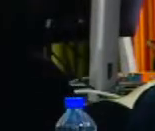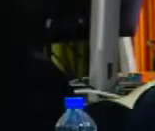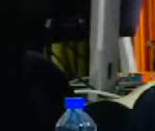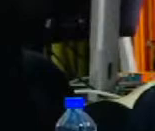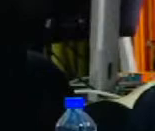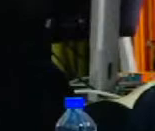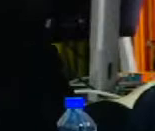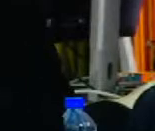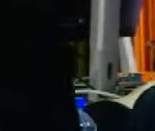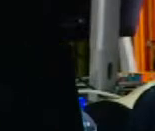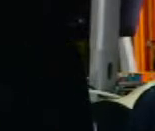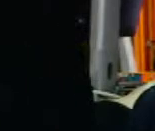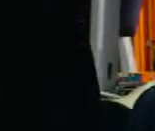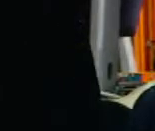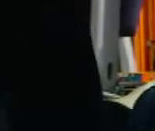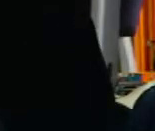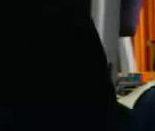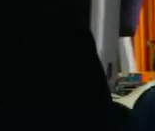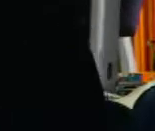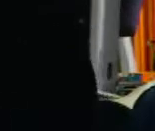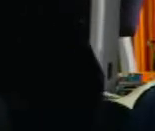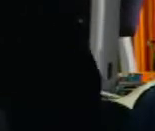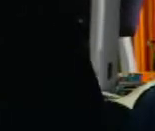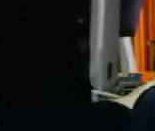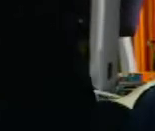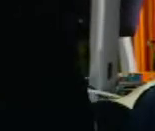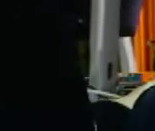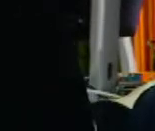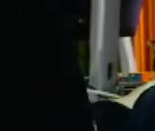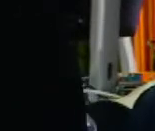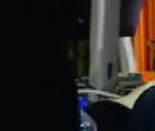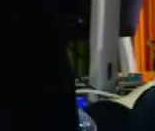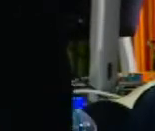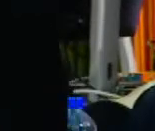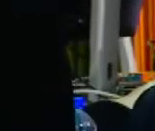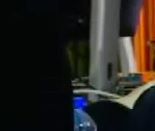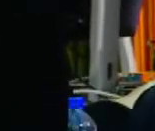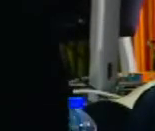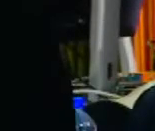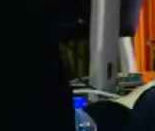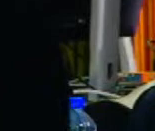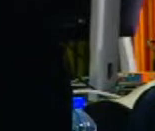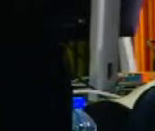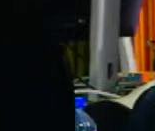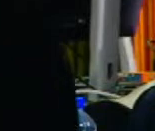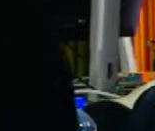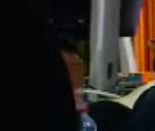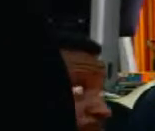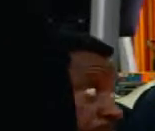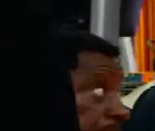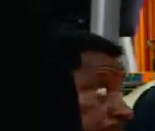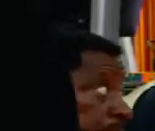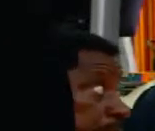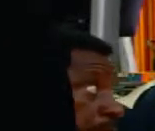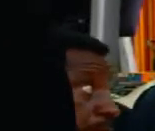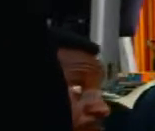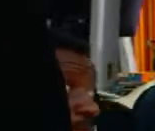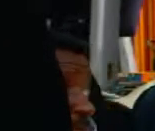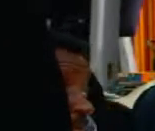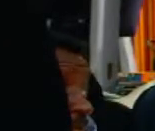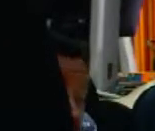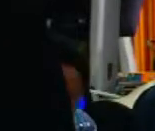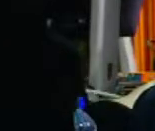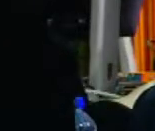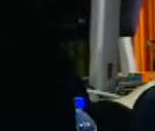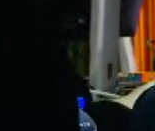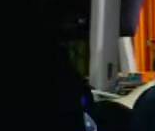And parties kept asking for this report. Where is the report? And we'd all be told, again, in that most Kenyan fashion, tunashughulikia hiyo